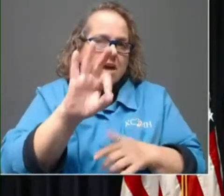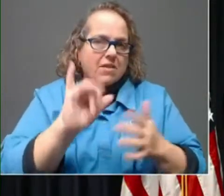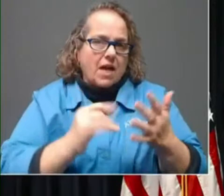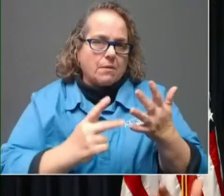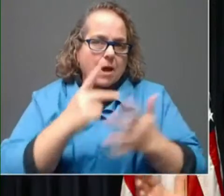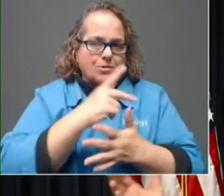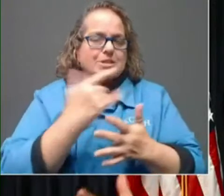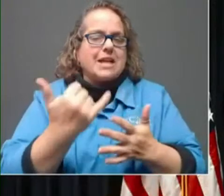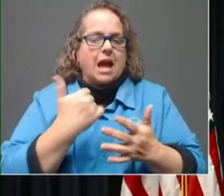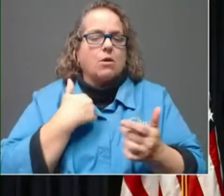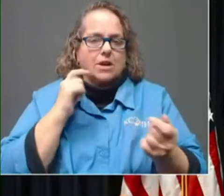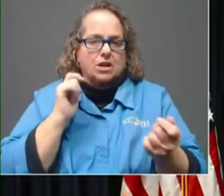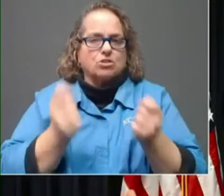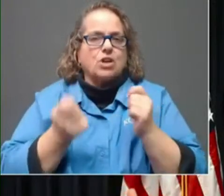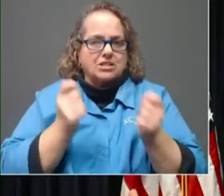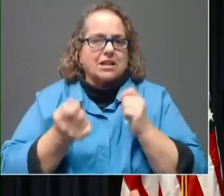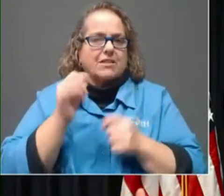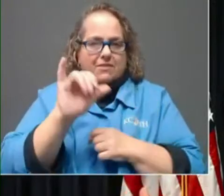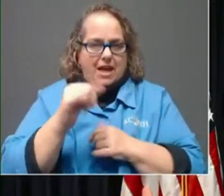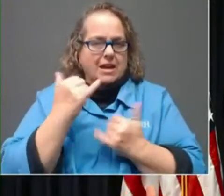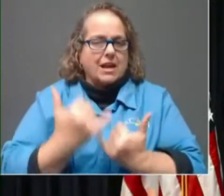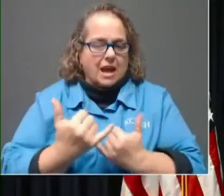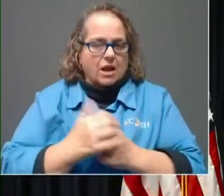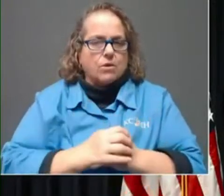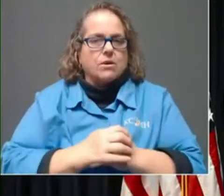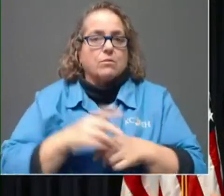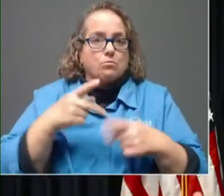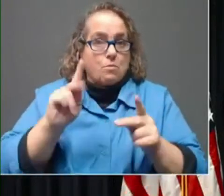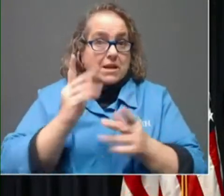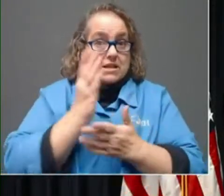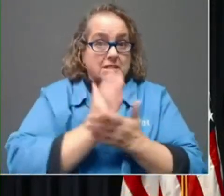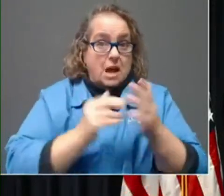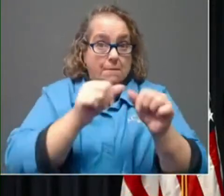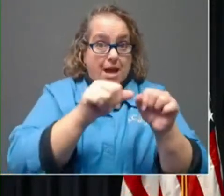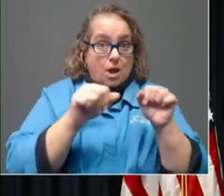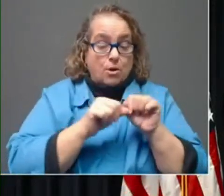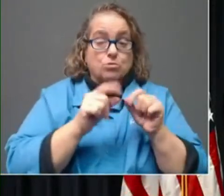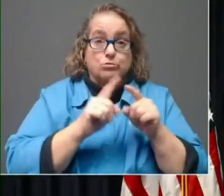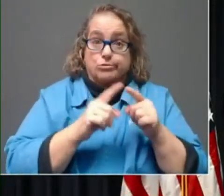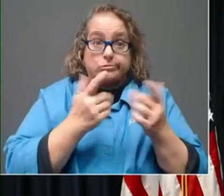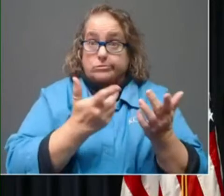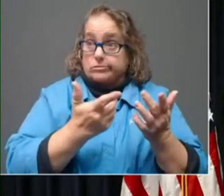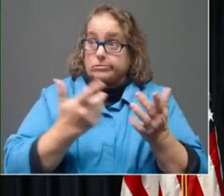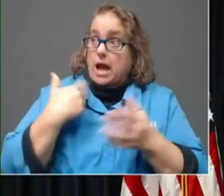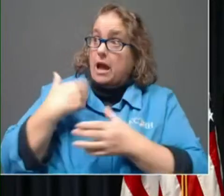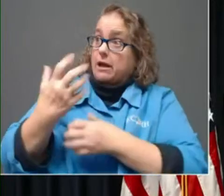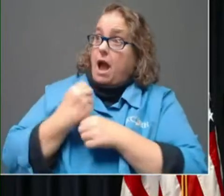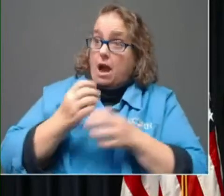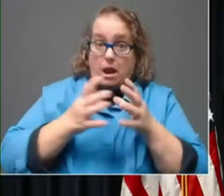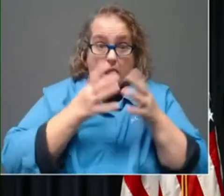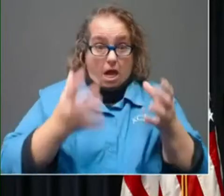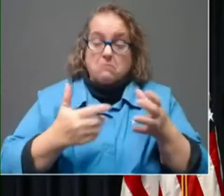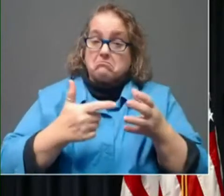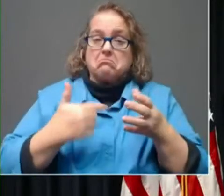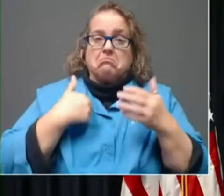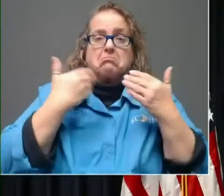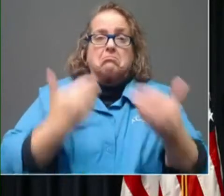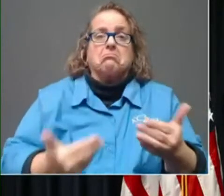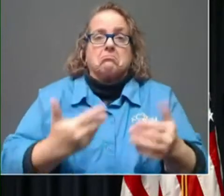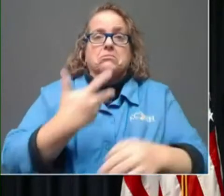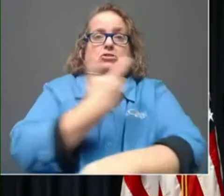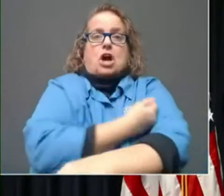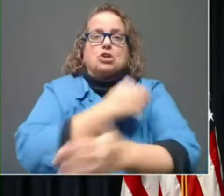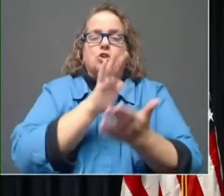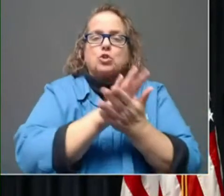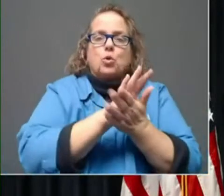now. That's allowed some areas to already do all their school systems, while others haven't gotten through all